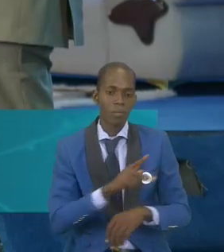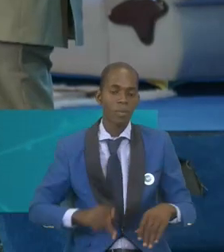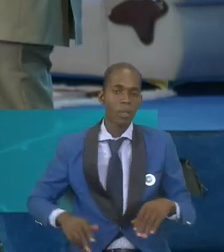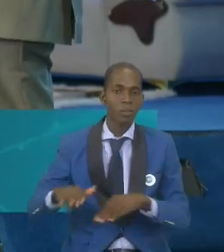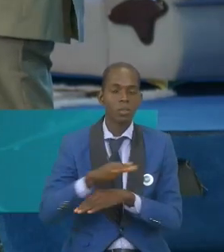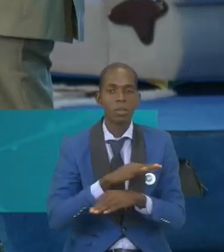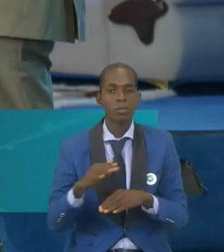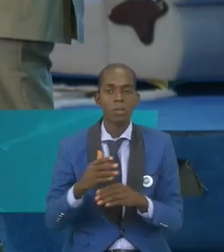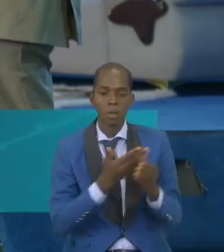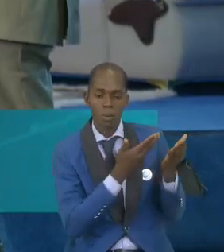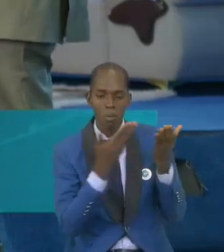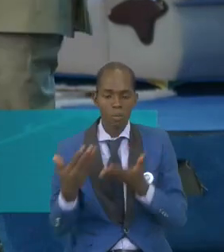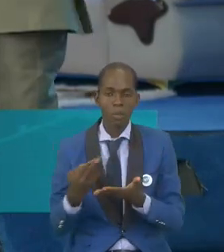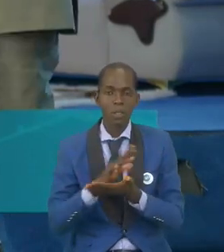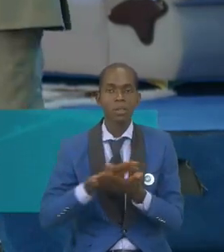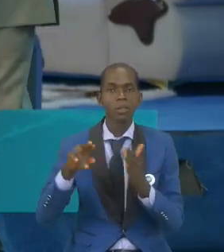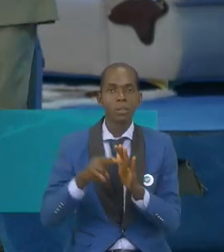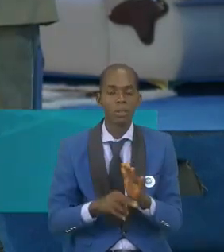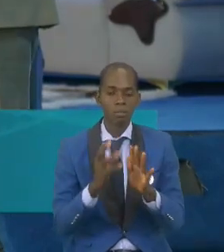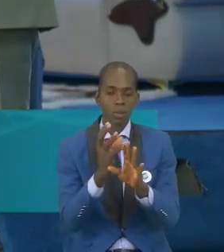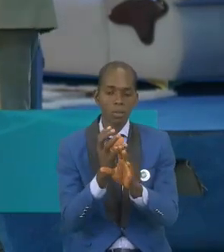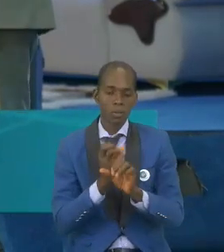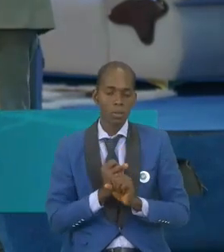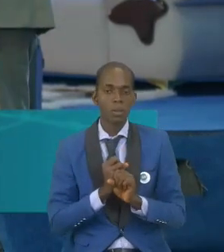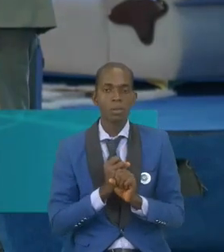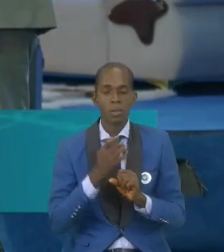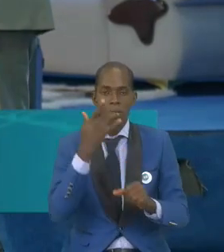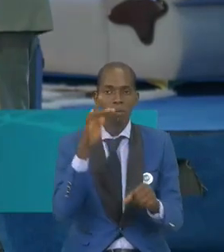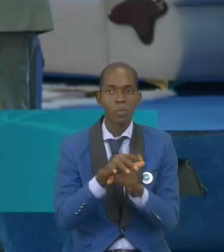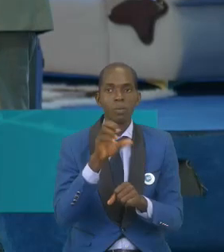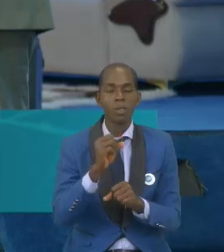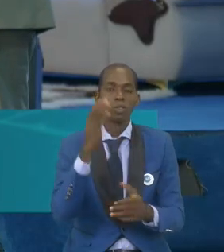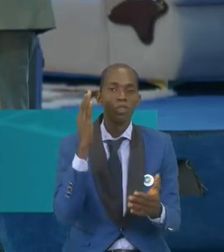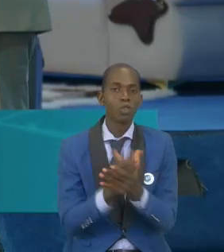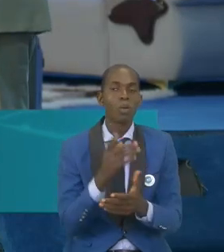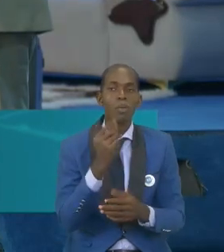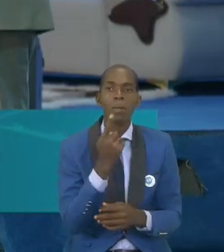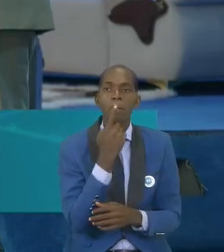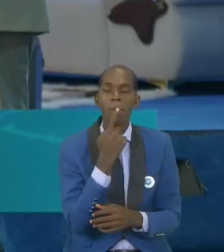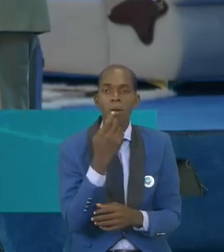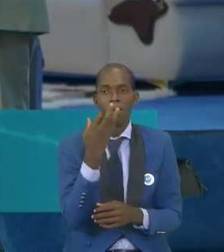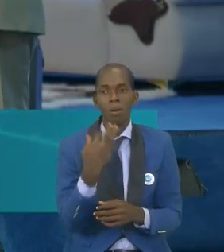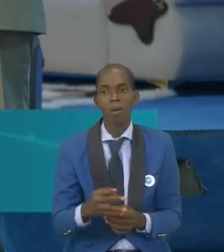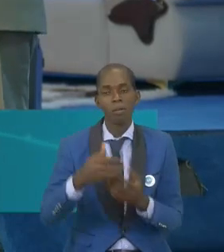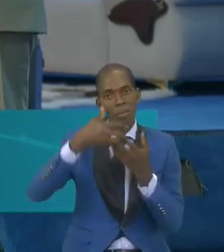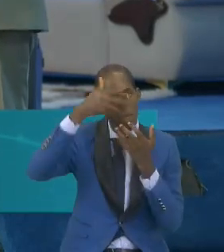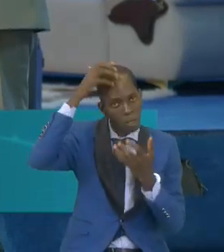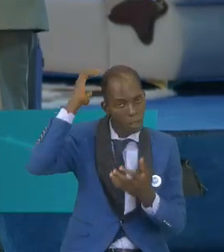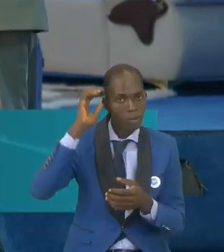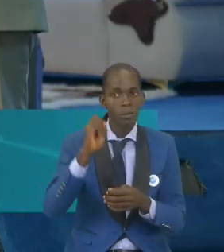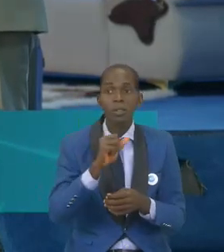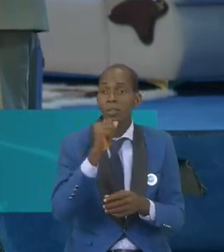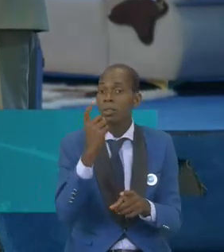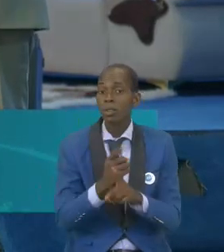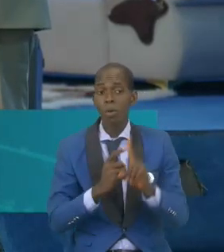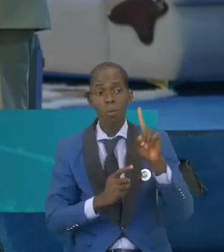righteousness, obtained promises, stopped the mouths of lions. Not just one